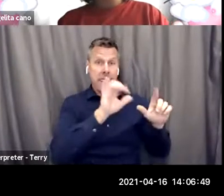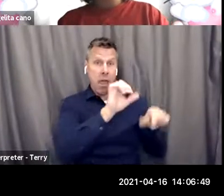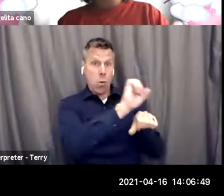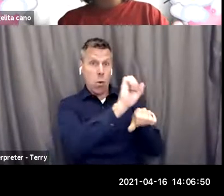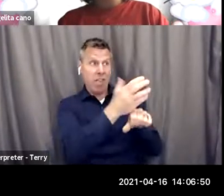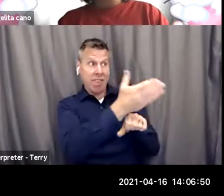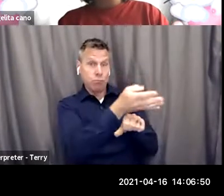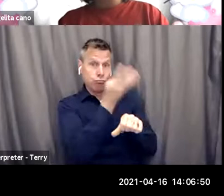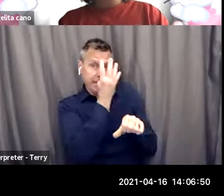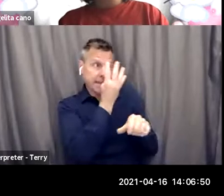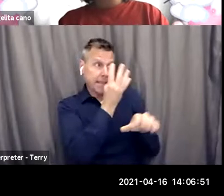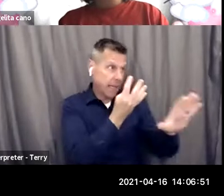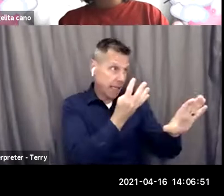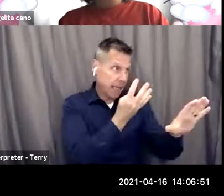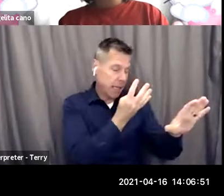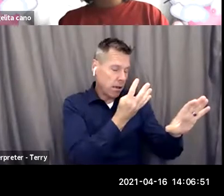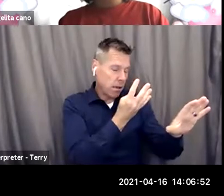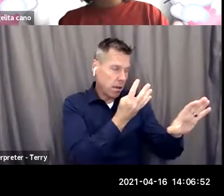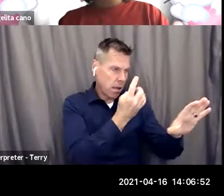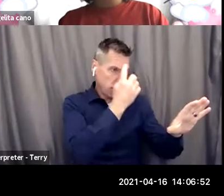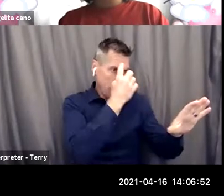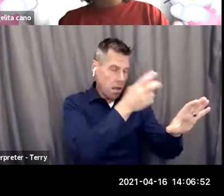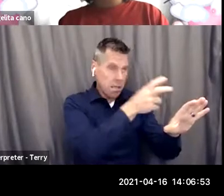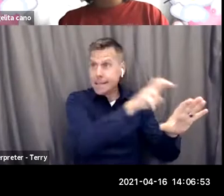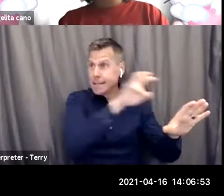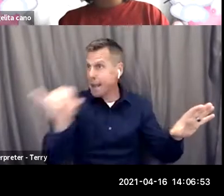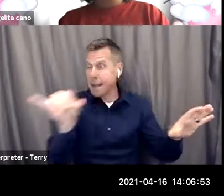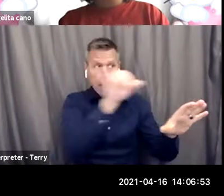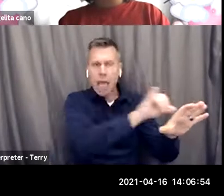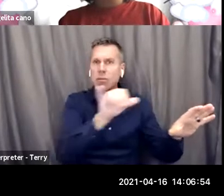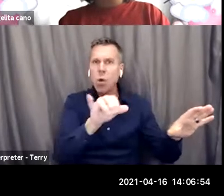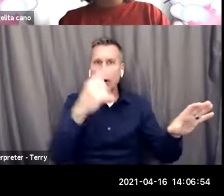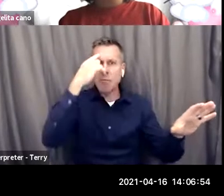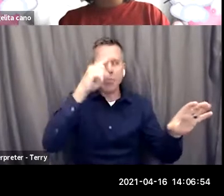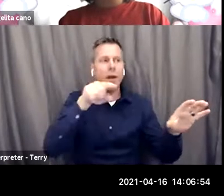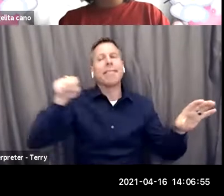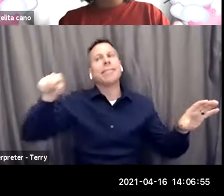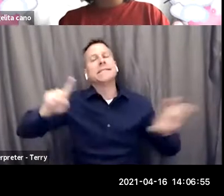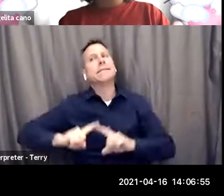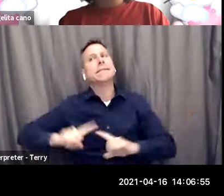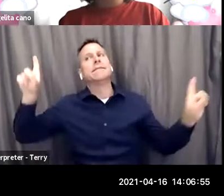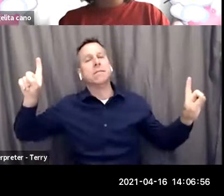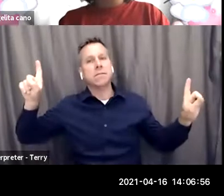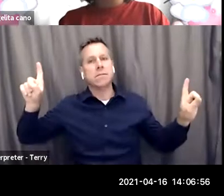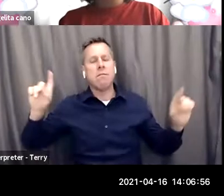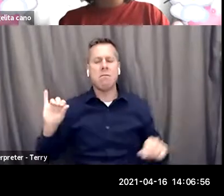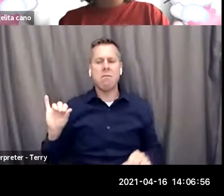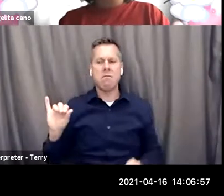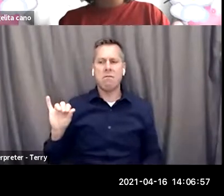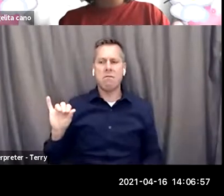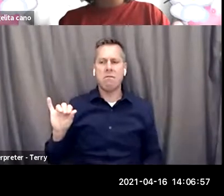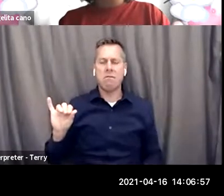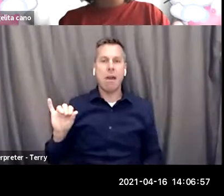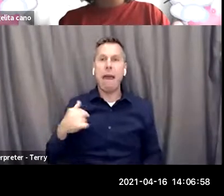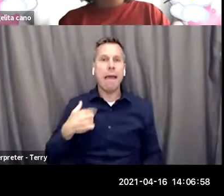into the labels that were needed or used out here, I didn't understand that I actually had the qualifications for